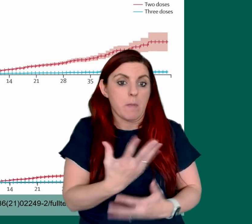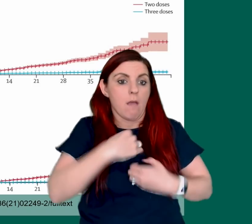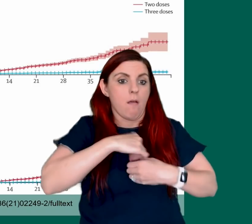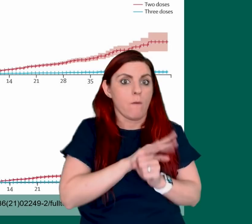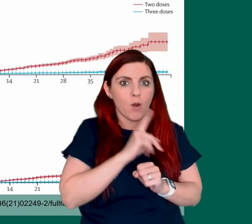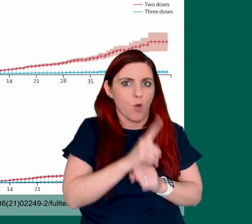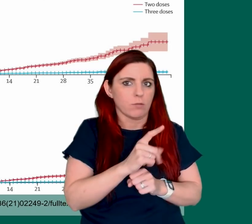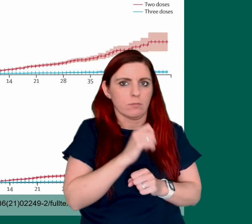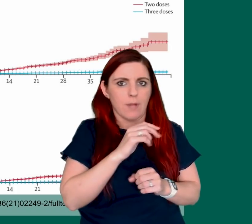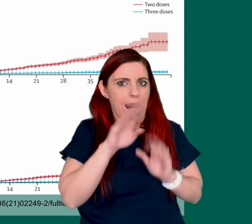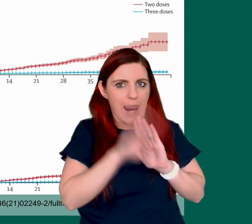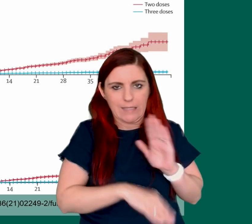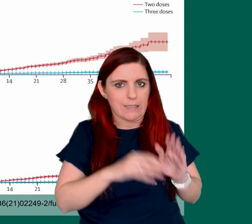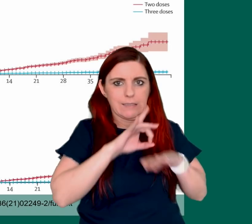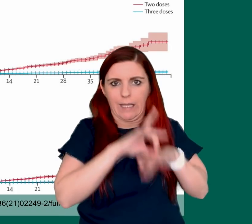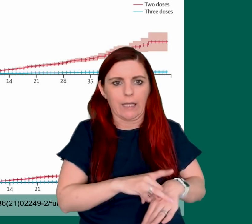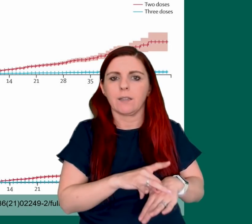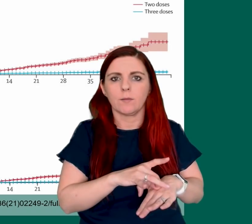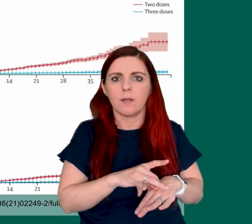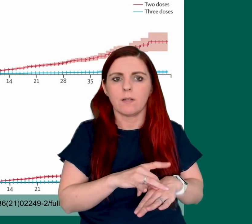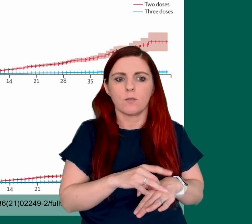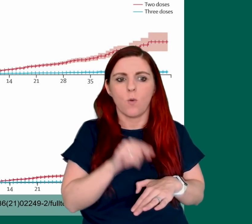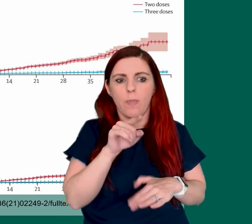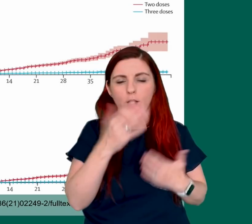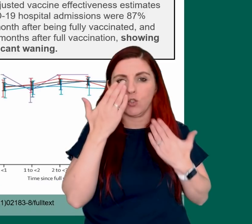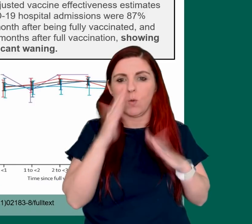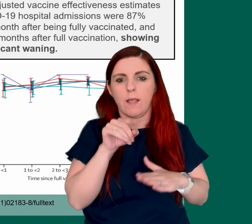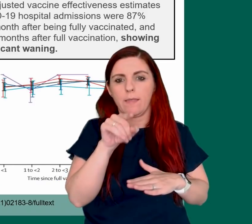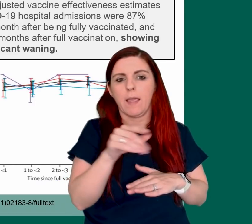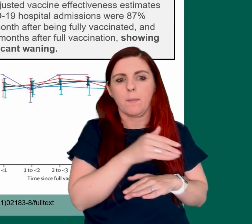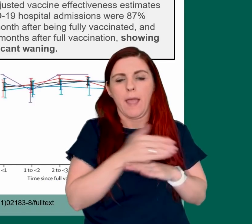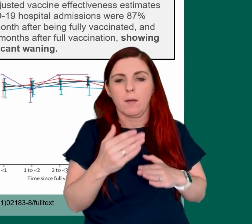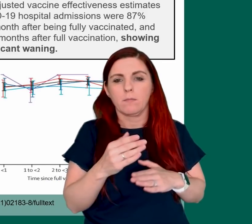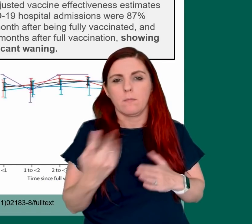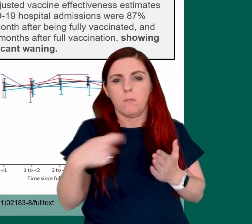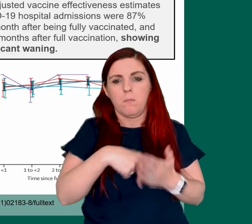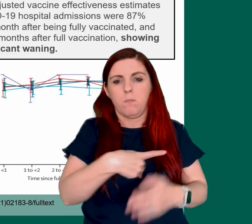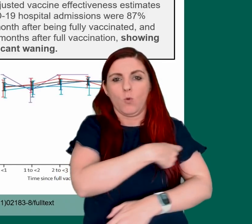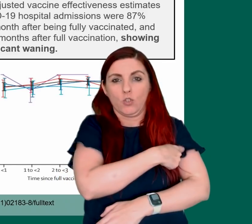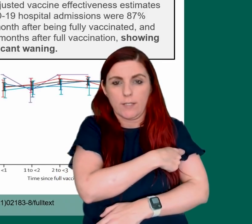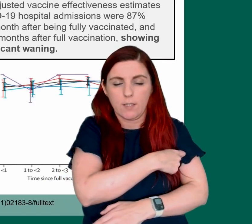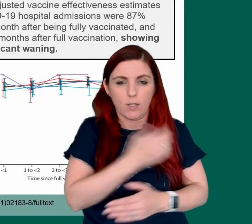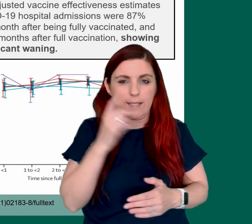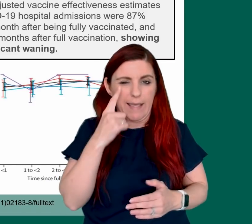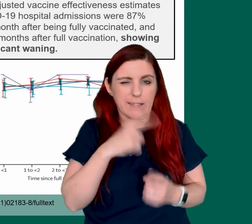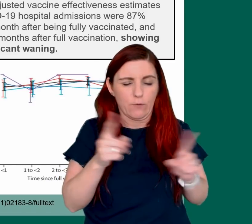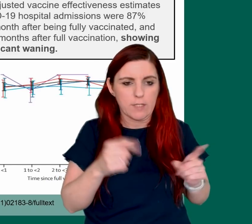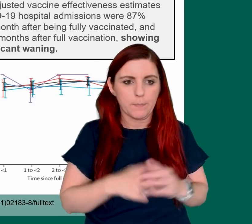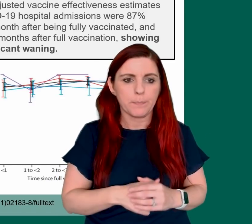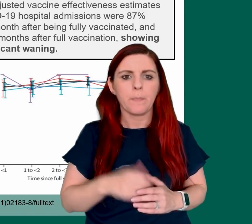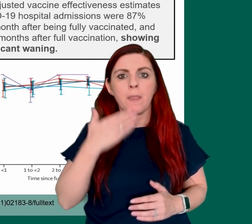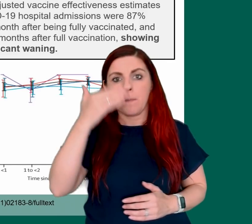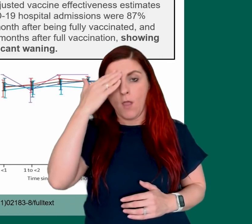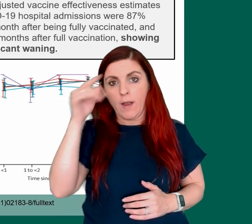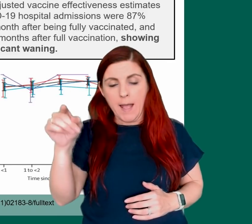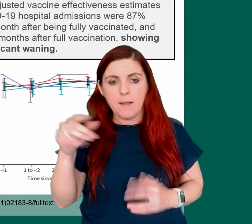hospital admission and severe illness in Israel when it began its booster campaign. From the United States,